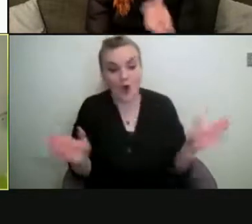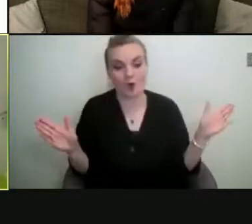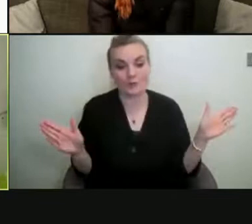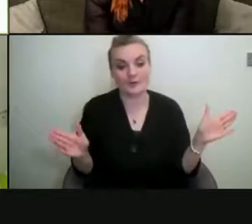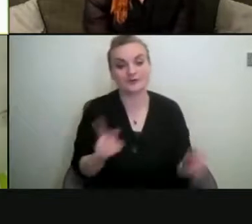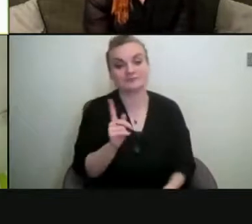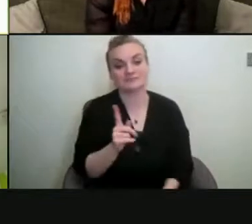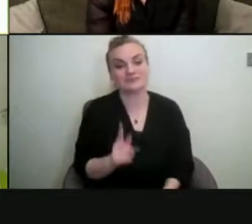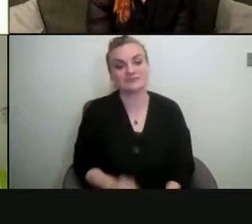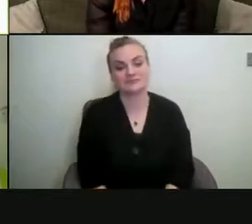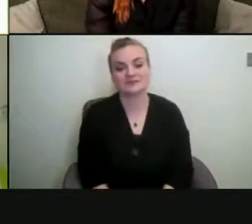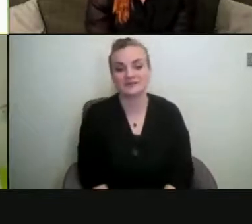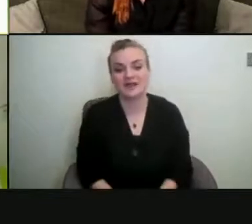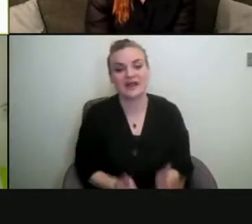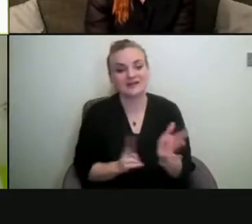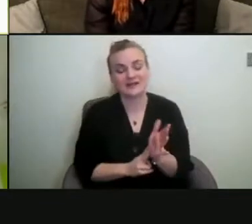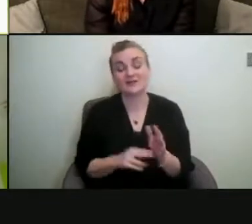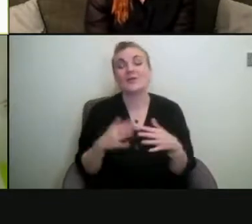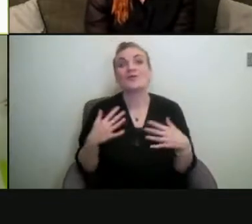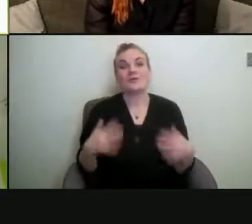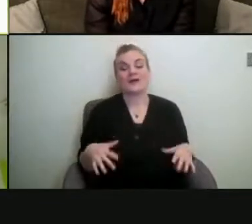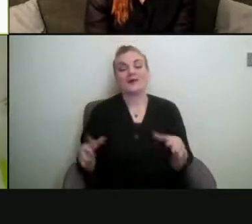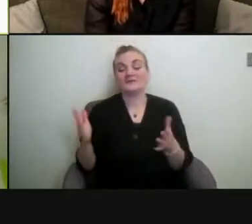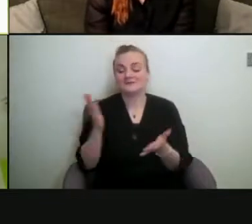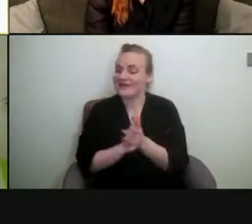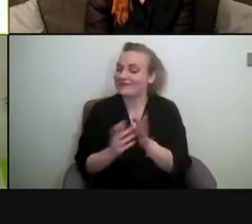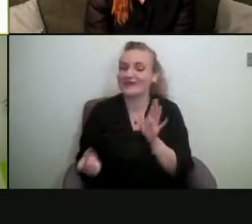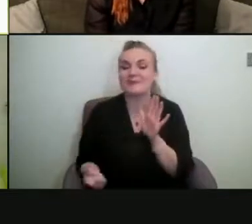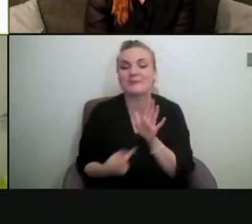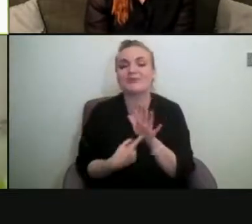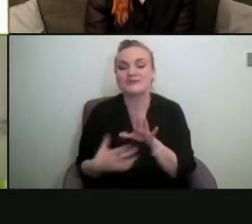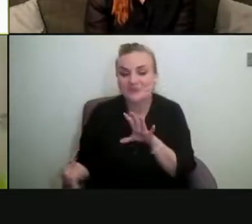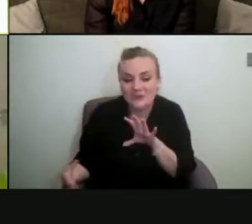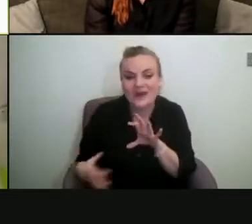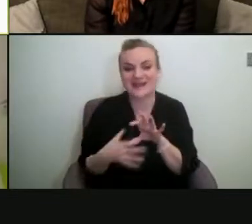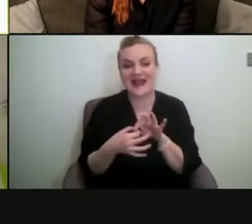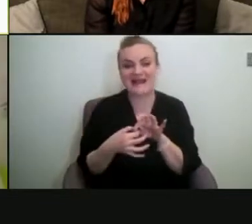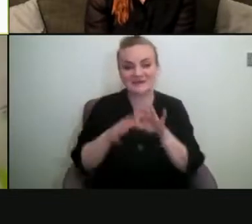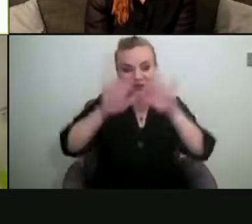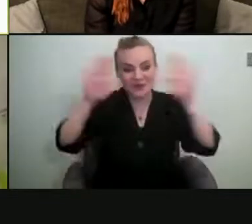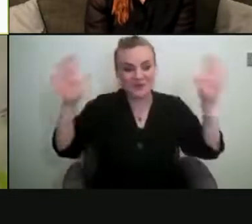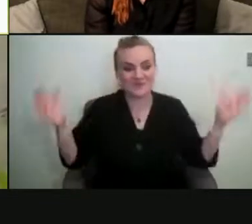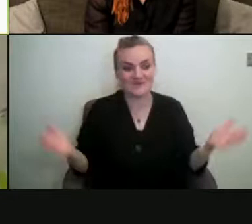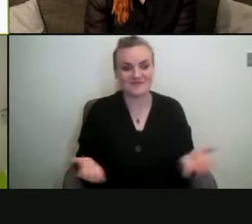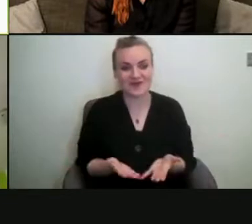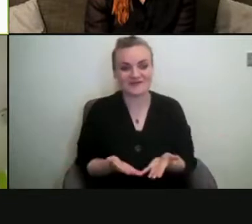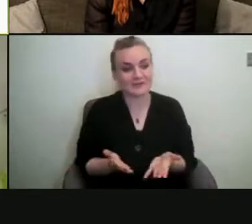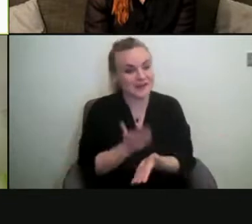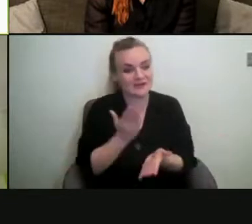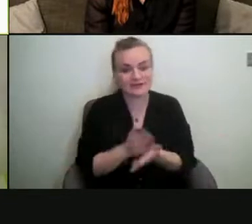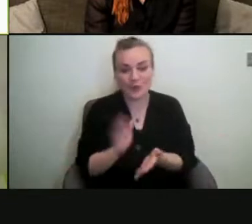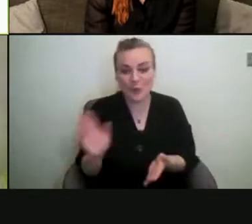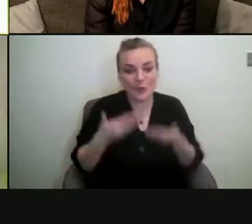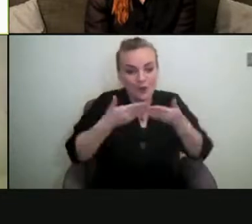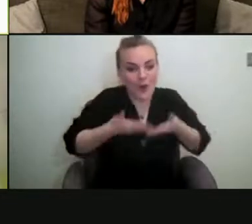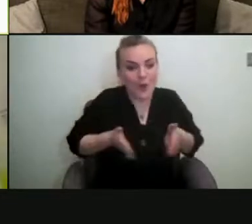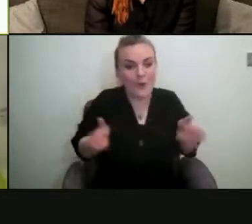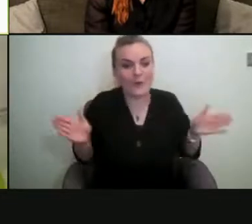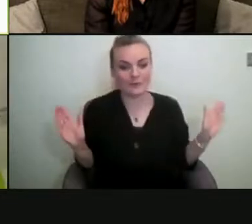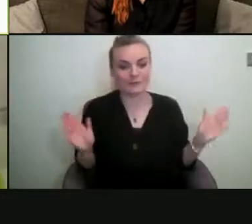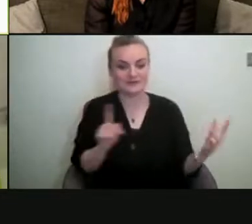Yeah, super important to connect with the universe and make sure that everybody's open to that, and therefore will be open to each other a lot more.